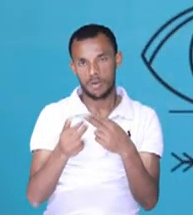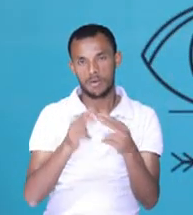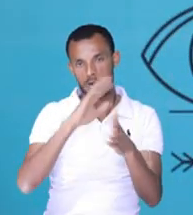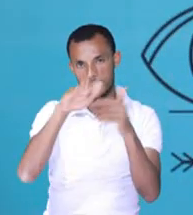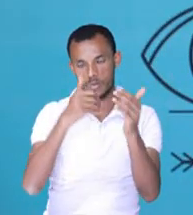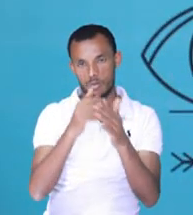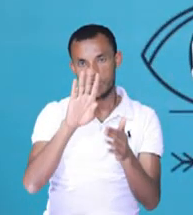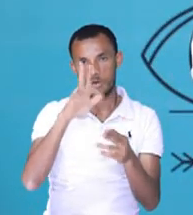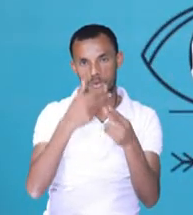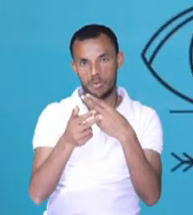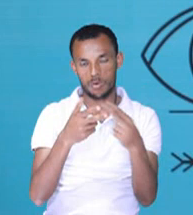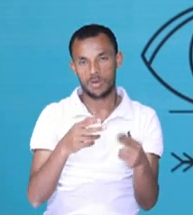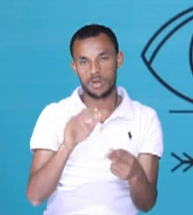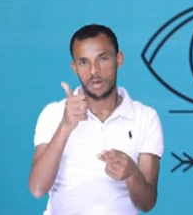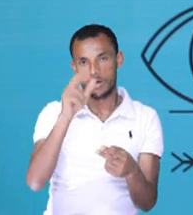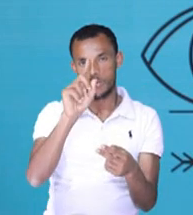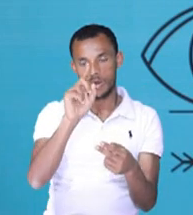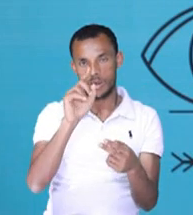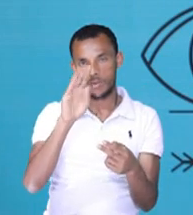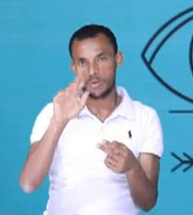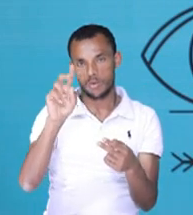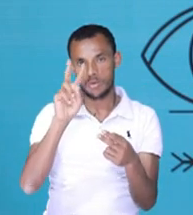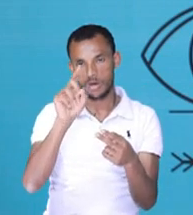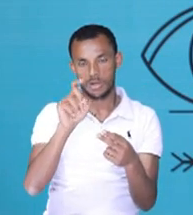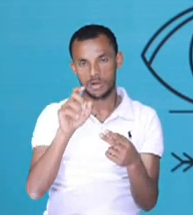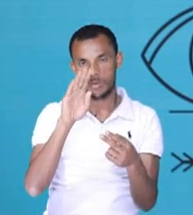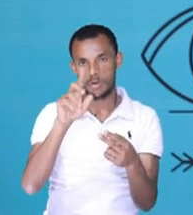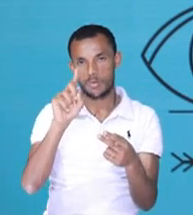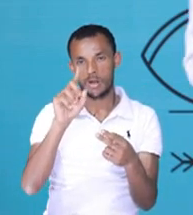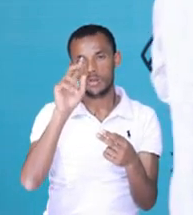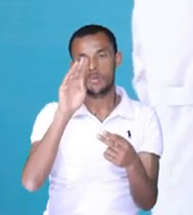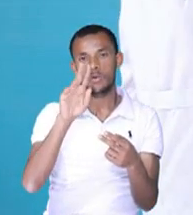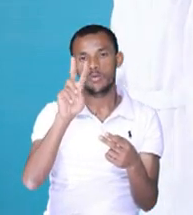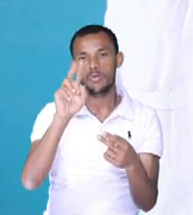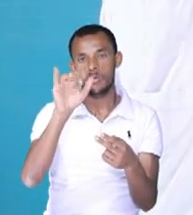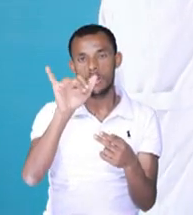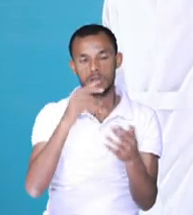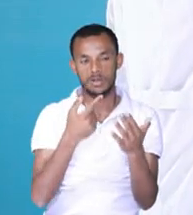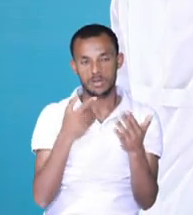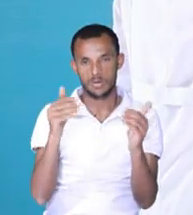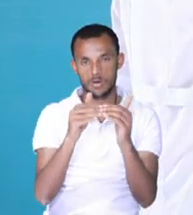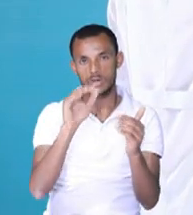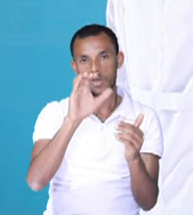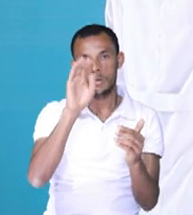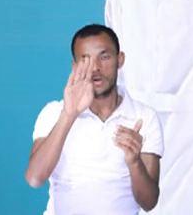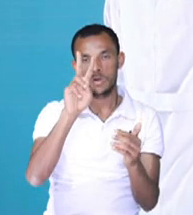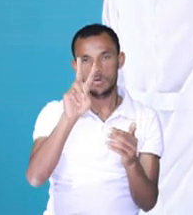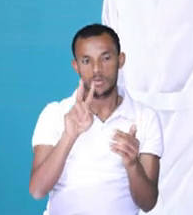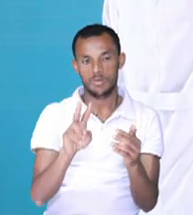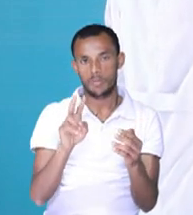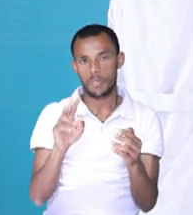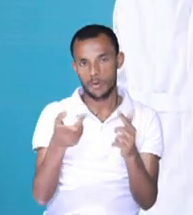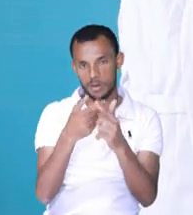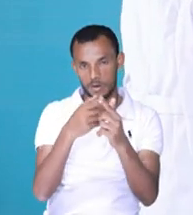whole by B2, A1 B2X plus B1 B2Y is equal to CB2. Multiply the second equation